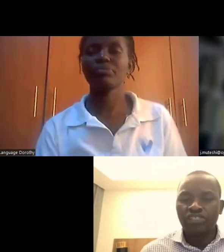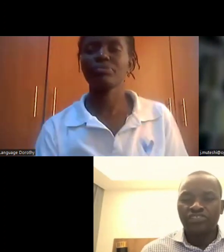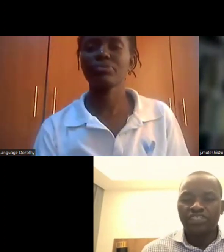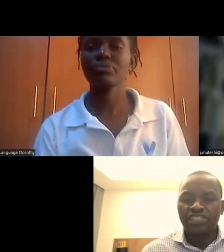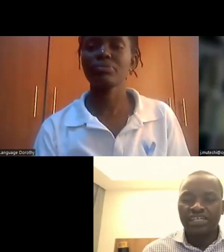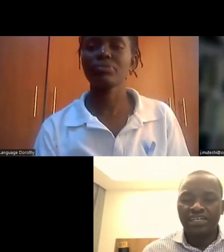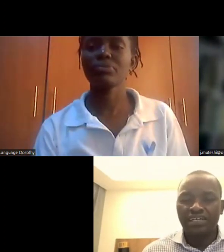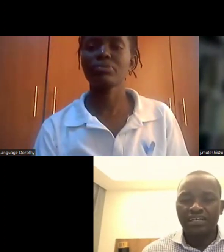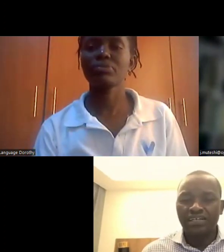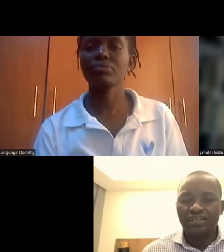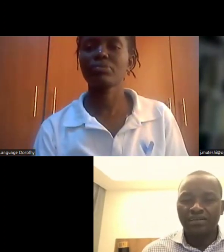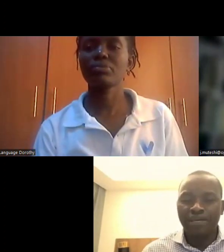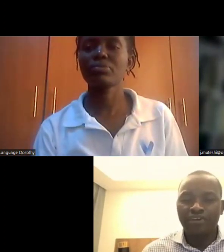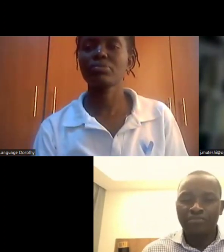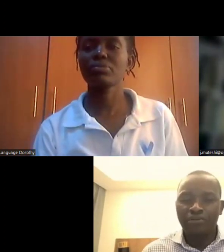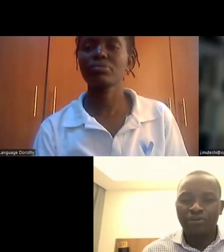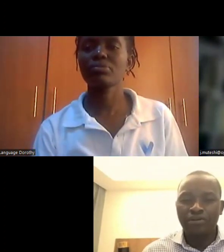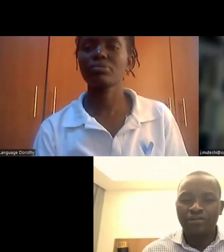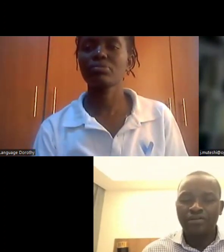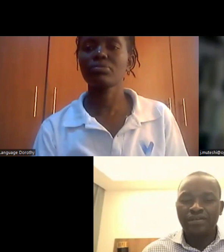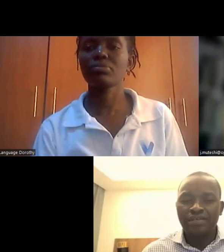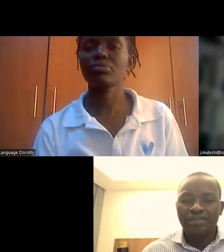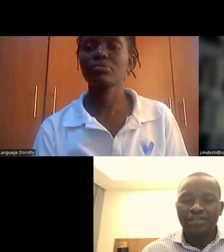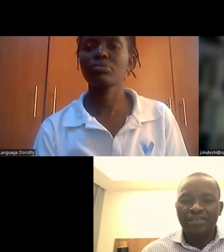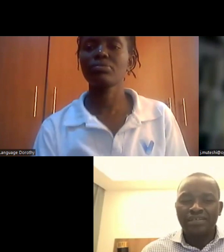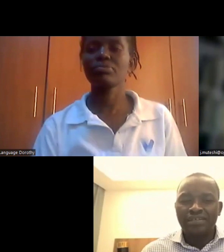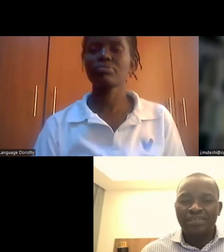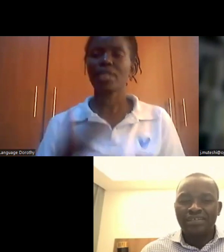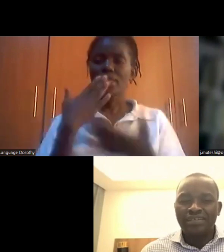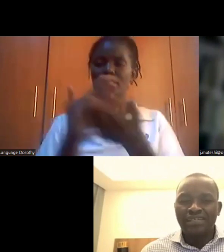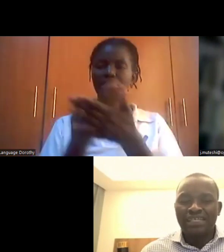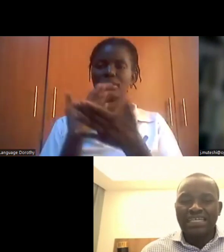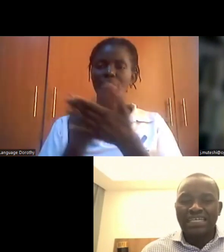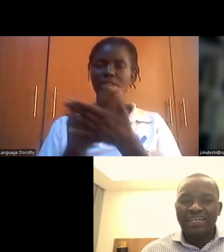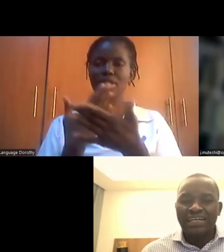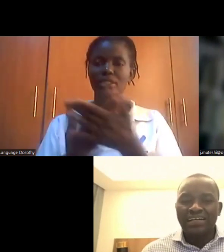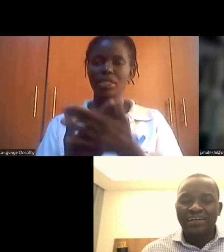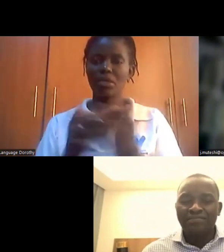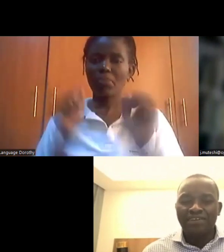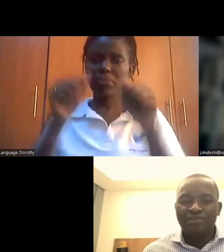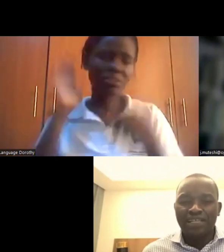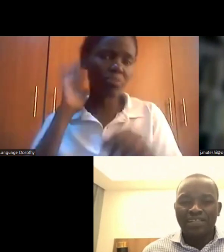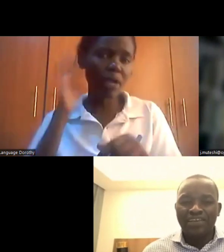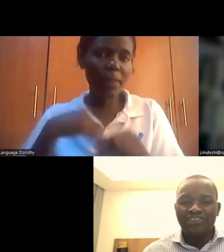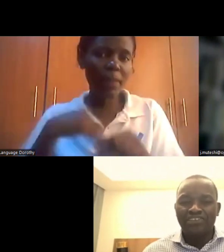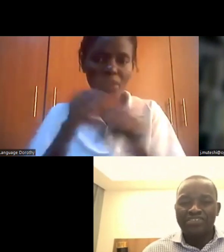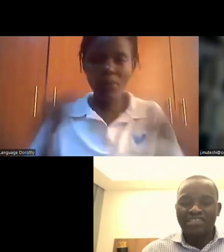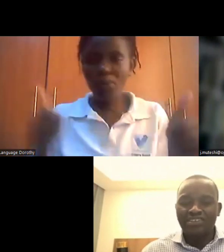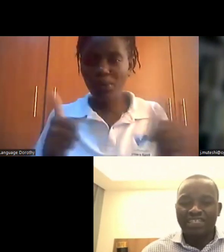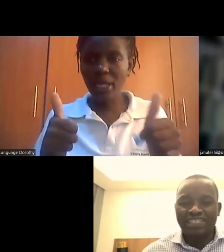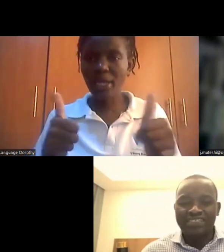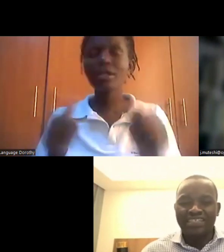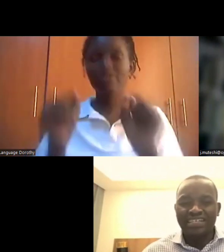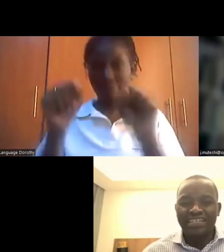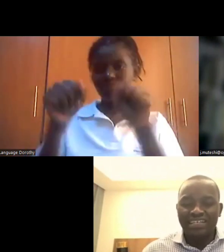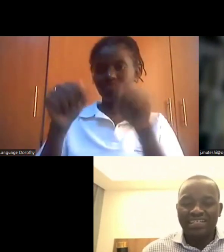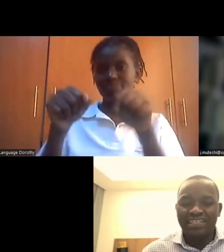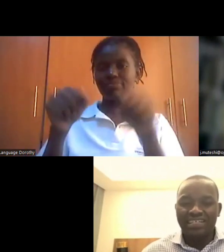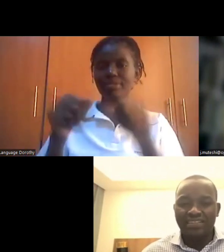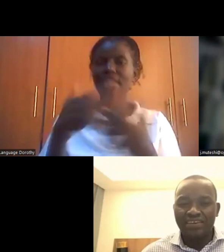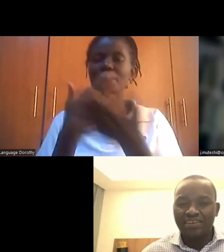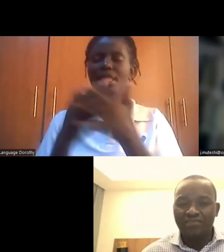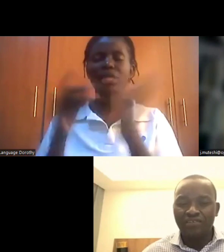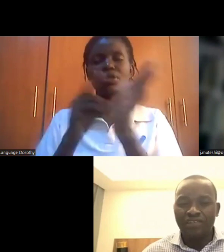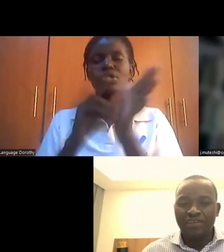Thank you, Jacinta. Am I audible? You're very audible. Go ahead. Very well. Thank you, Dr. Jacinta,